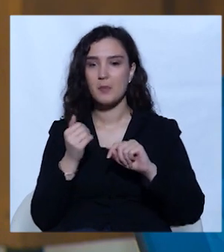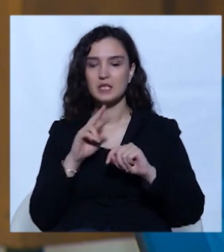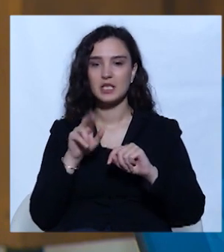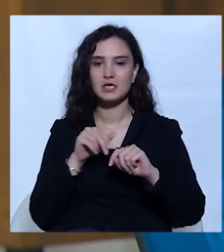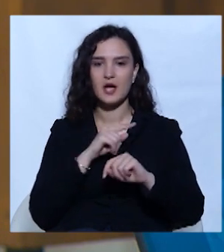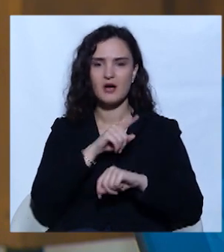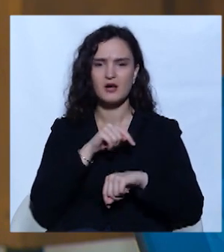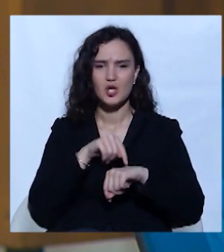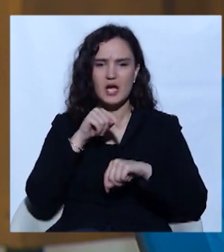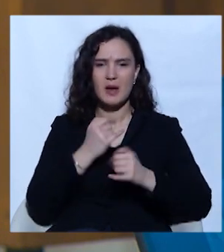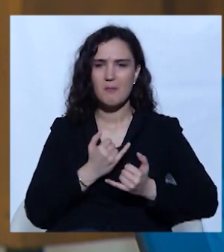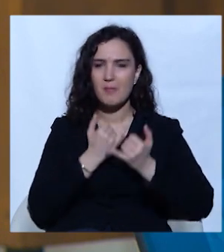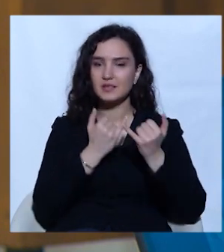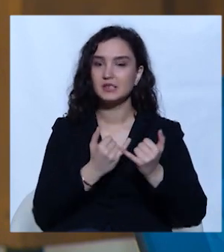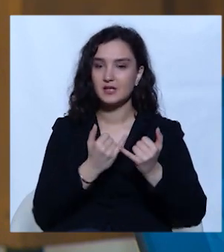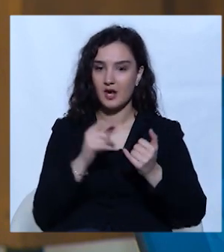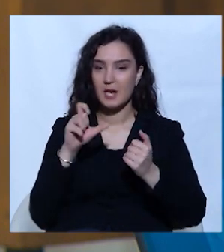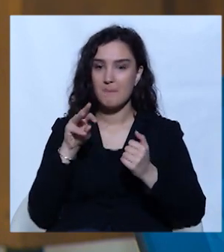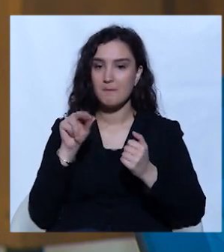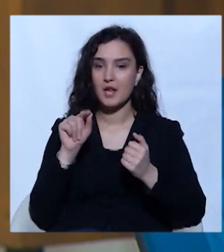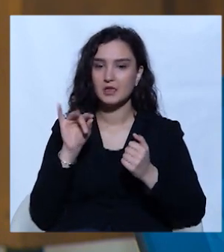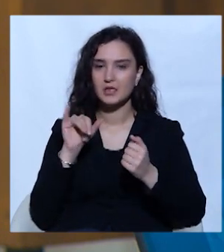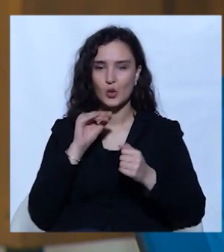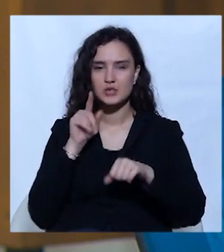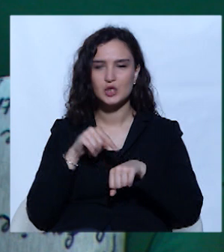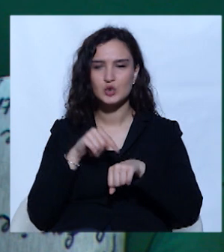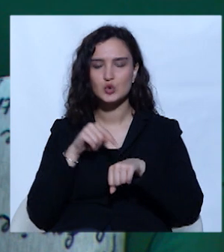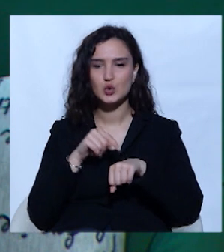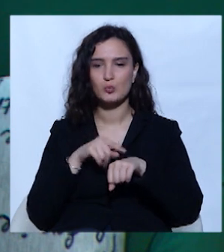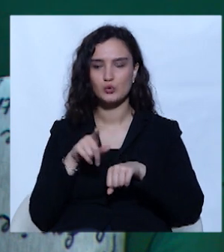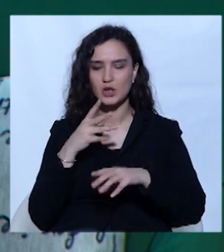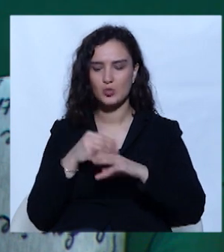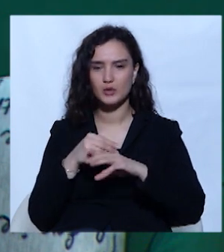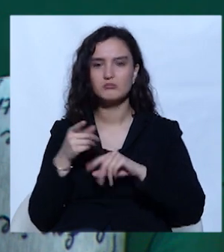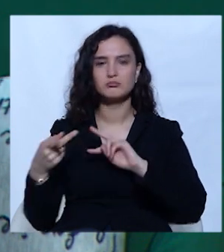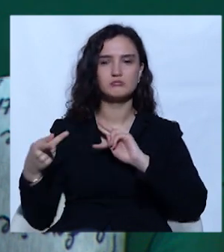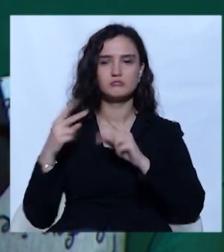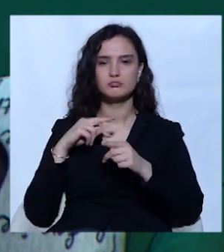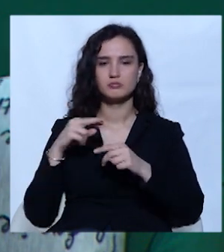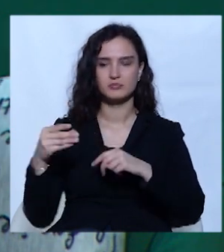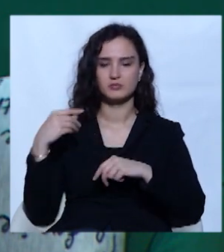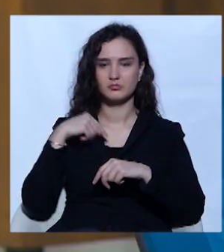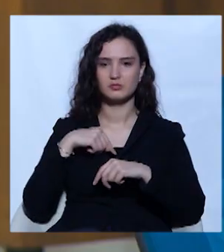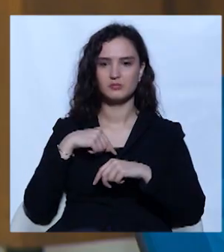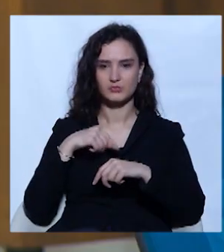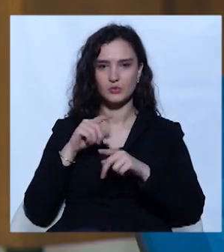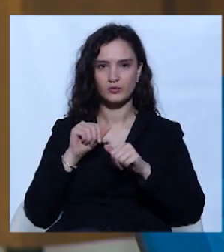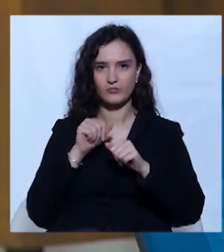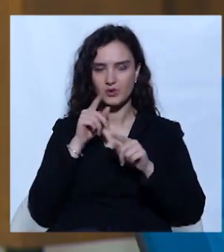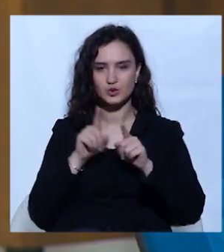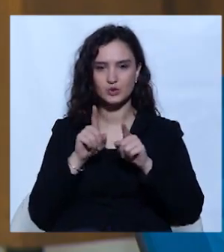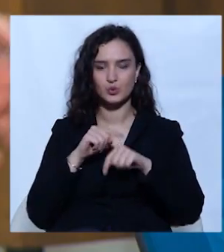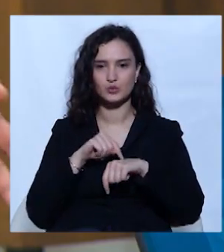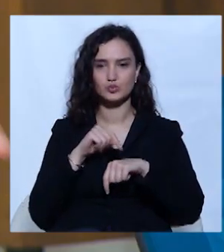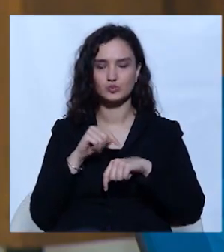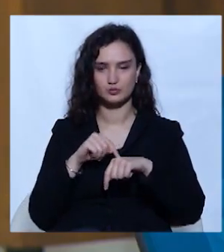Empathy, Alex, is when you feel you can put yourself in the shoes or in the mindset of the